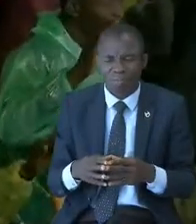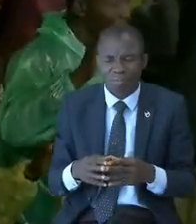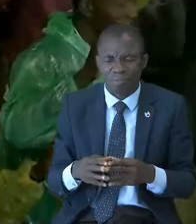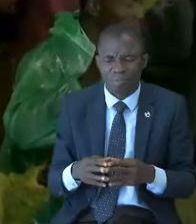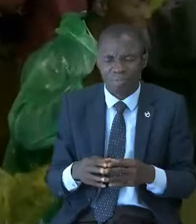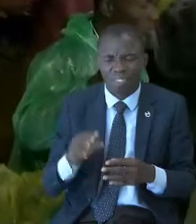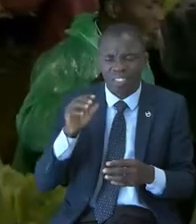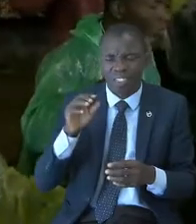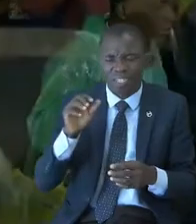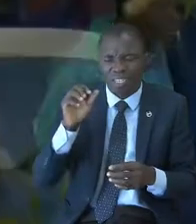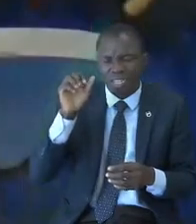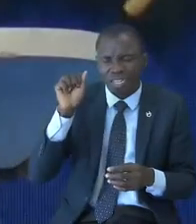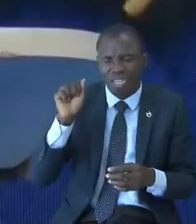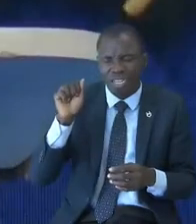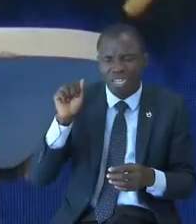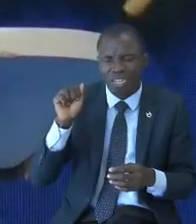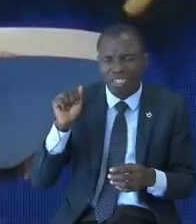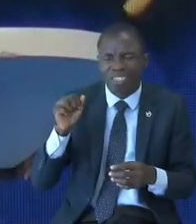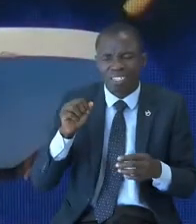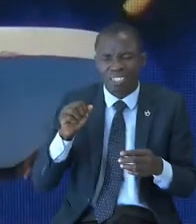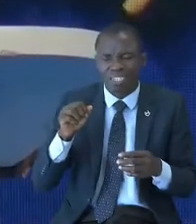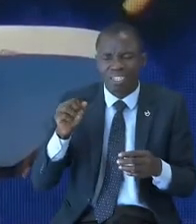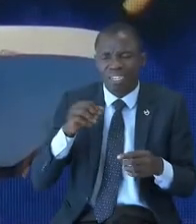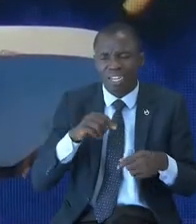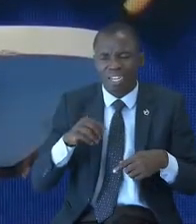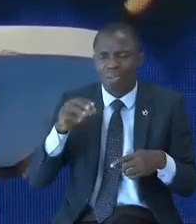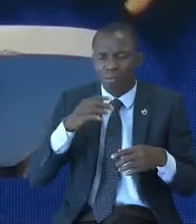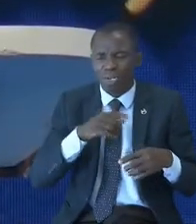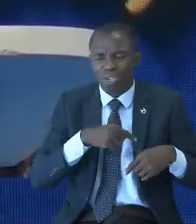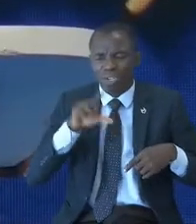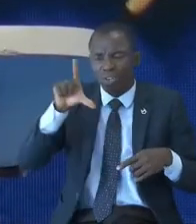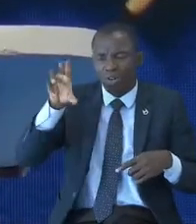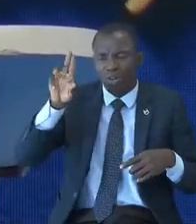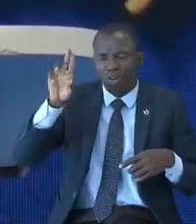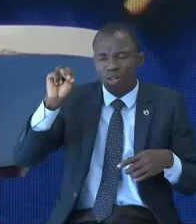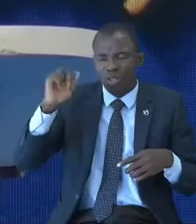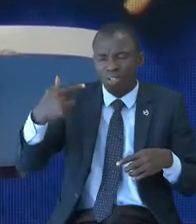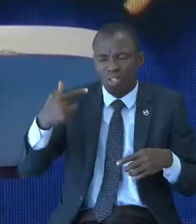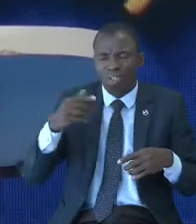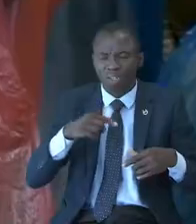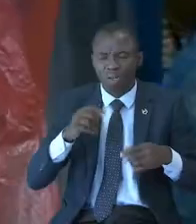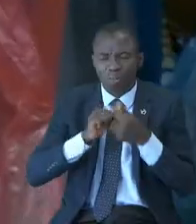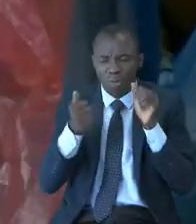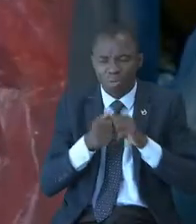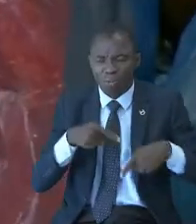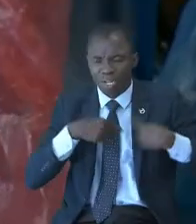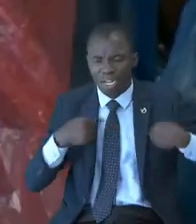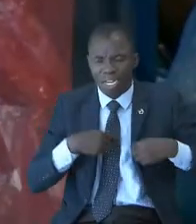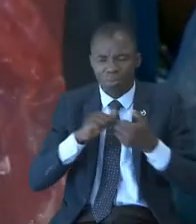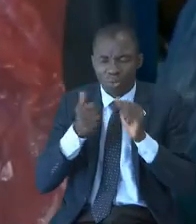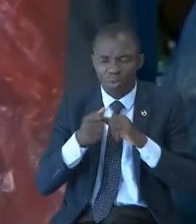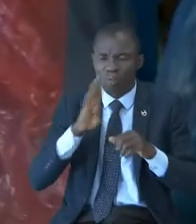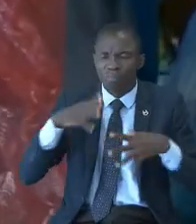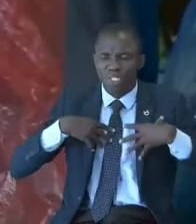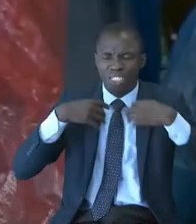And yeah, respiratory problem, lungs problem, be healed in Jesus'